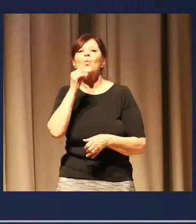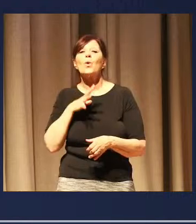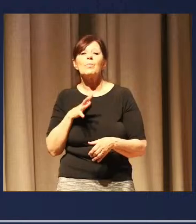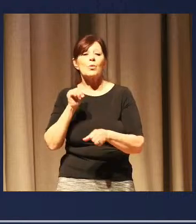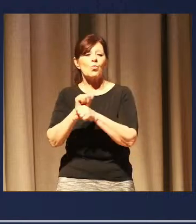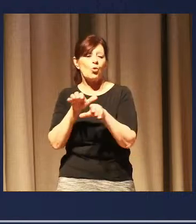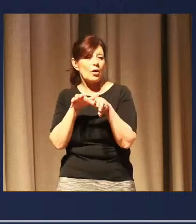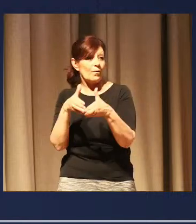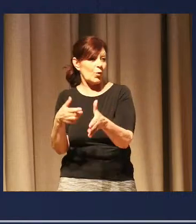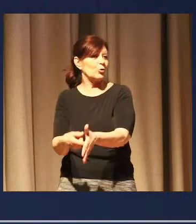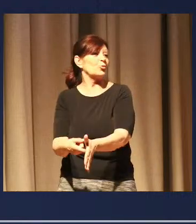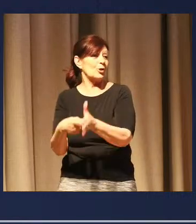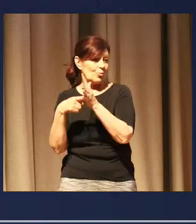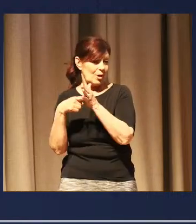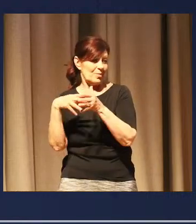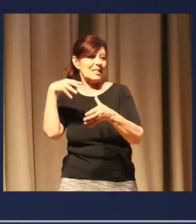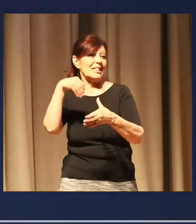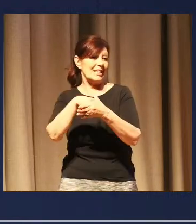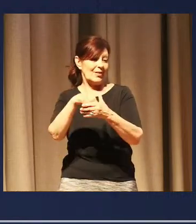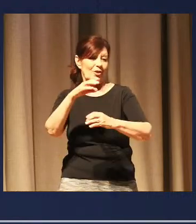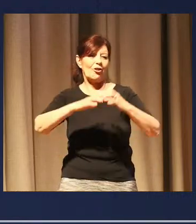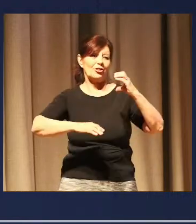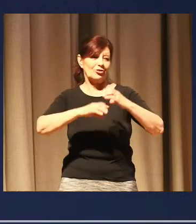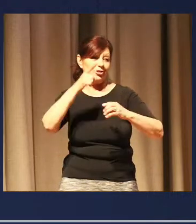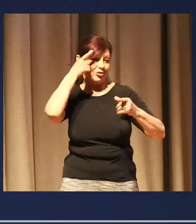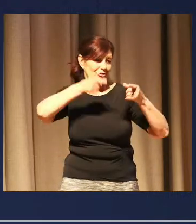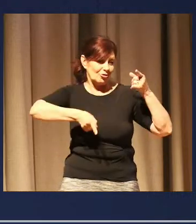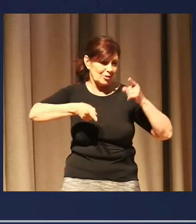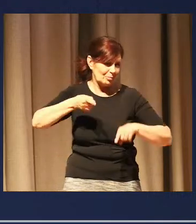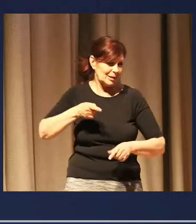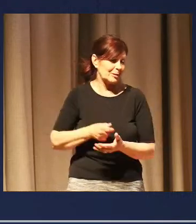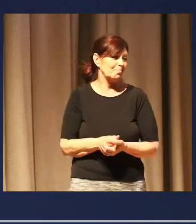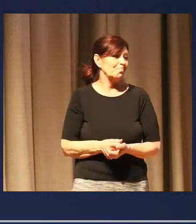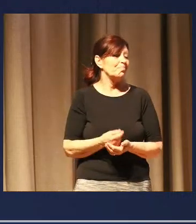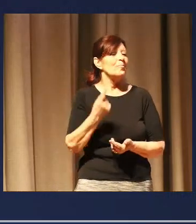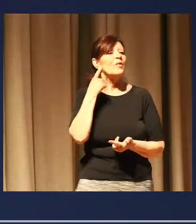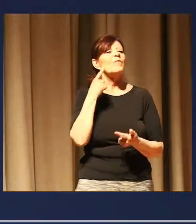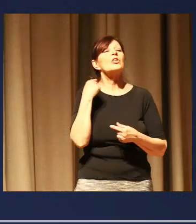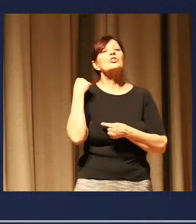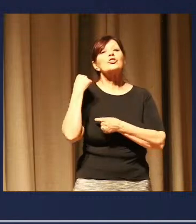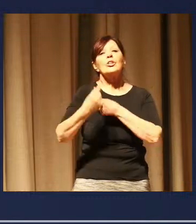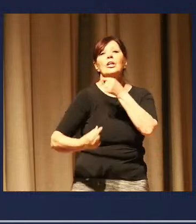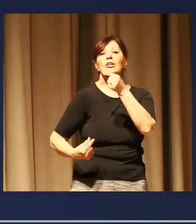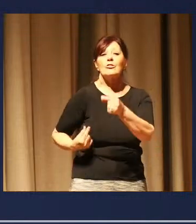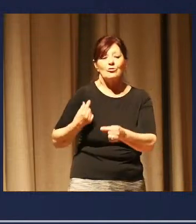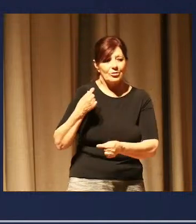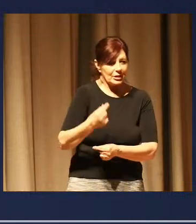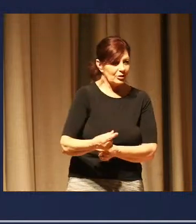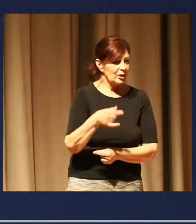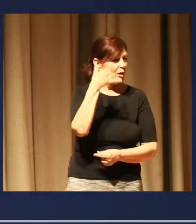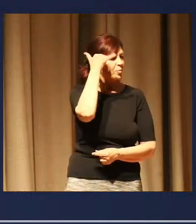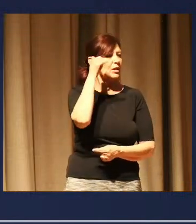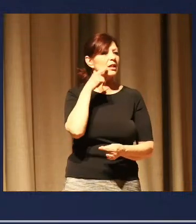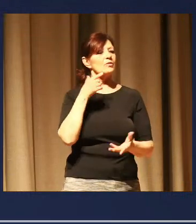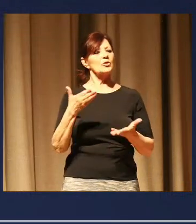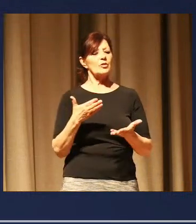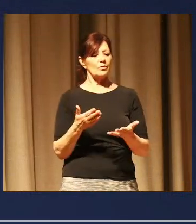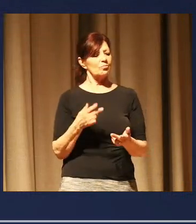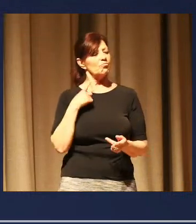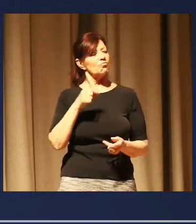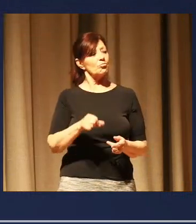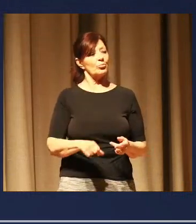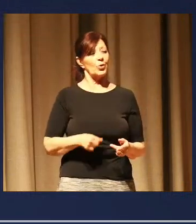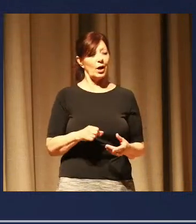workforce requirements contained in the construction agreements. For generations, the Bills have served as a source of